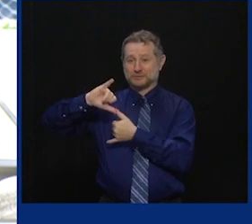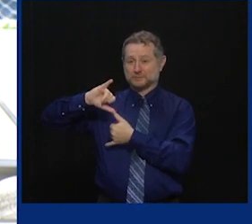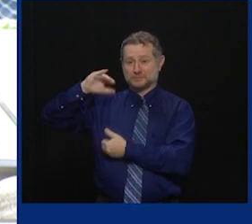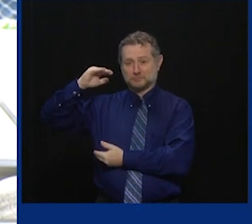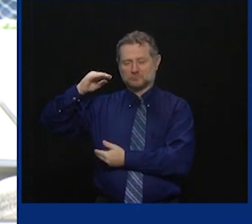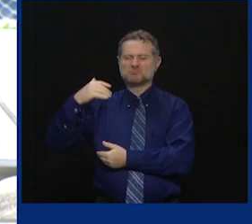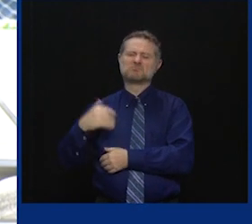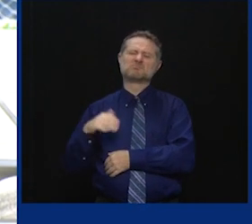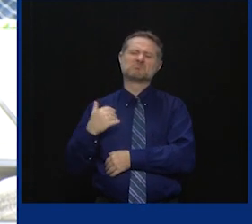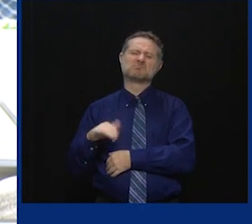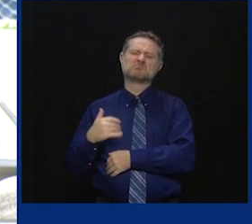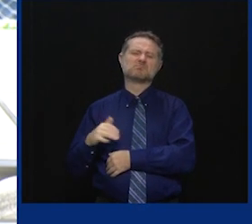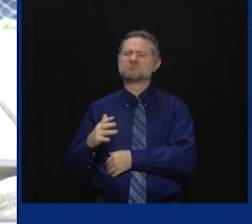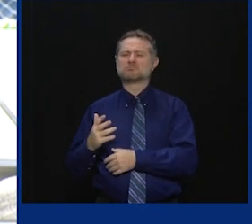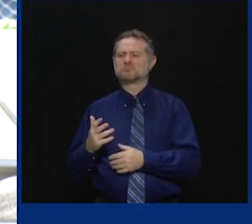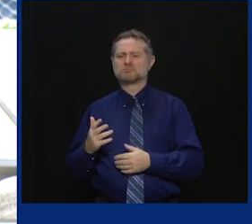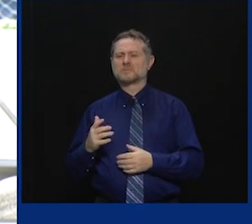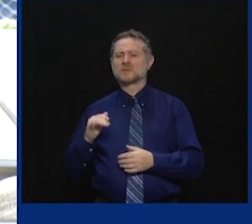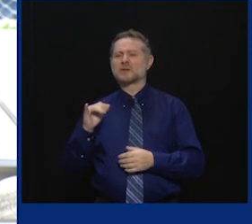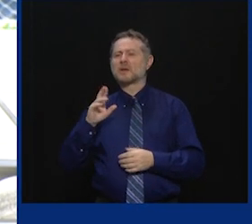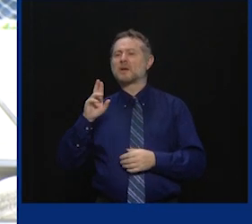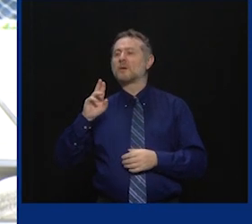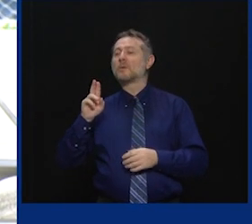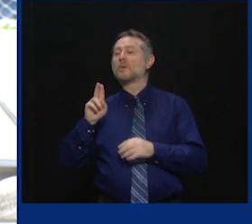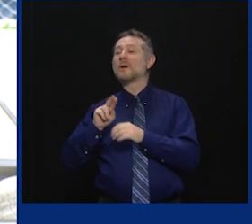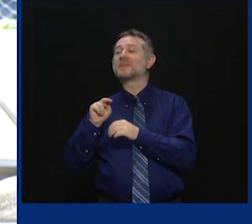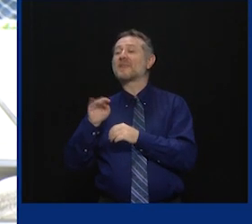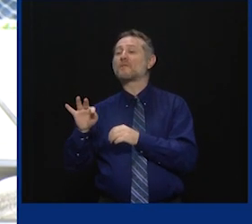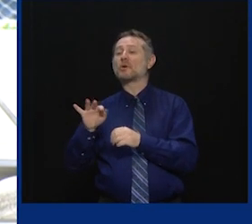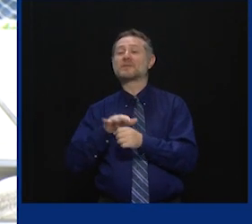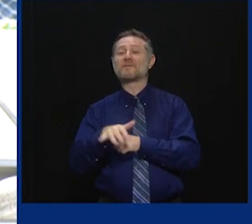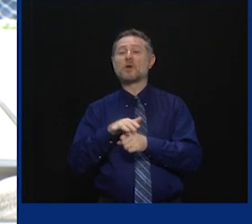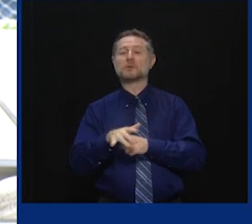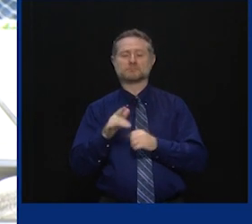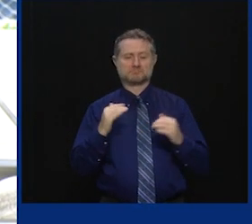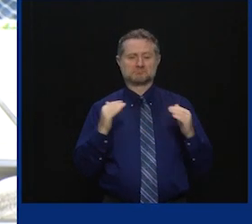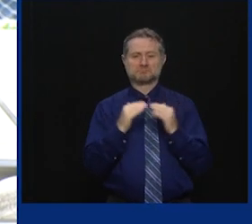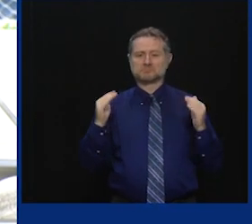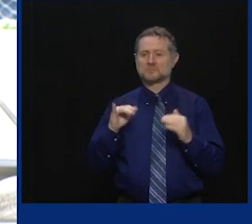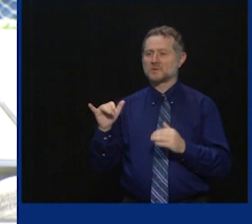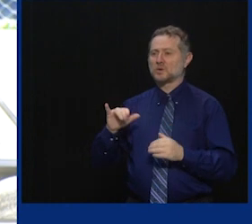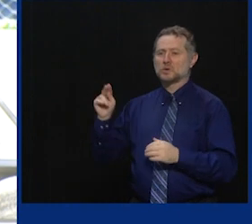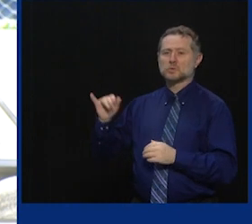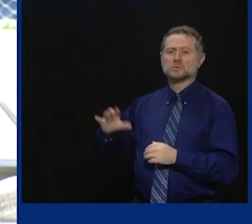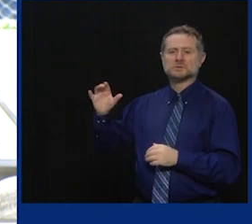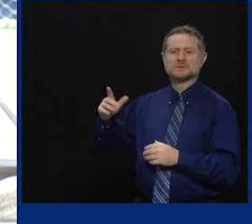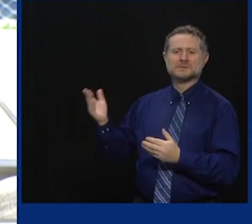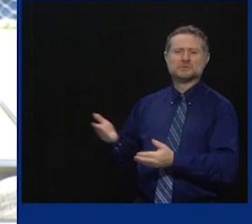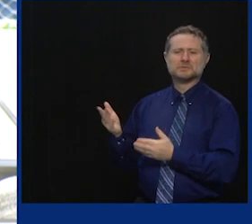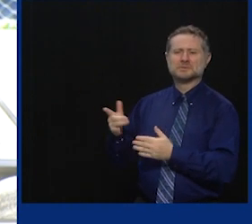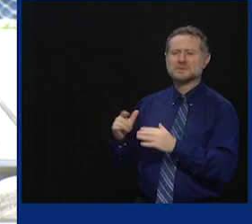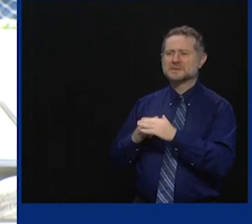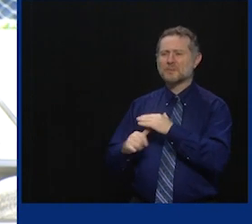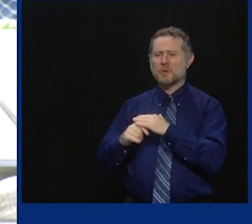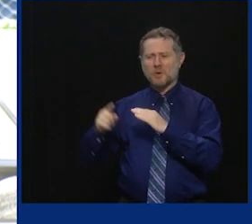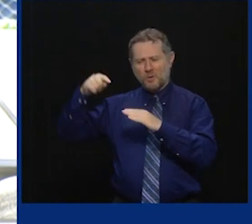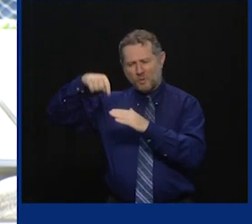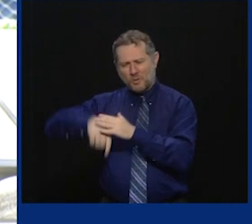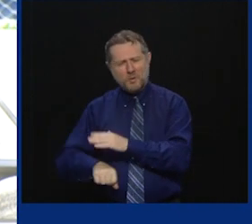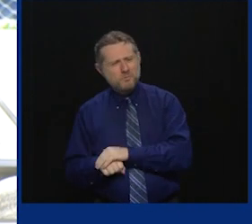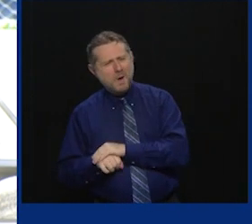Falls coming out of the skies. You saw the images of flooding our subways. And more than our subways, it devastated people's